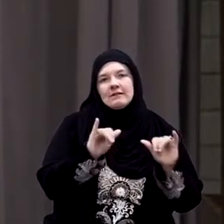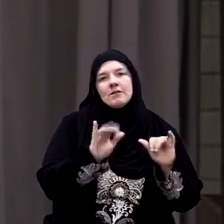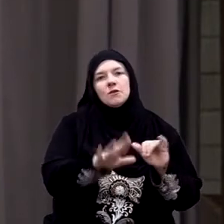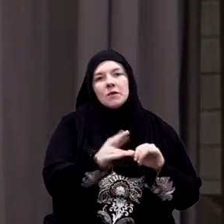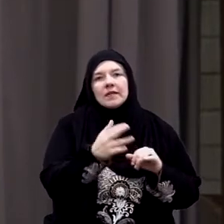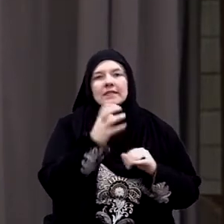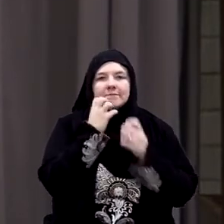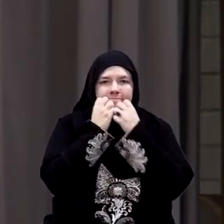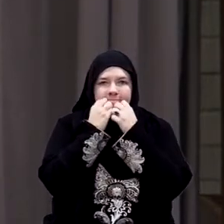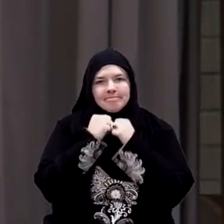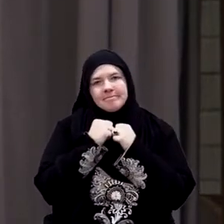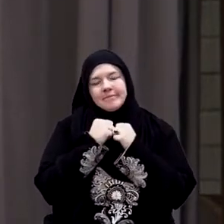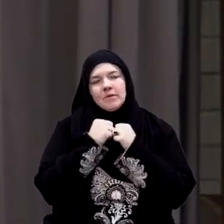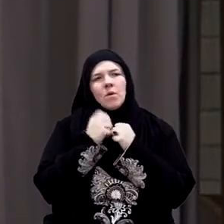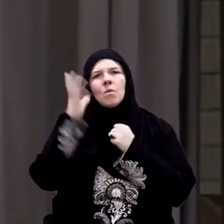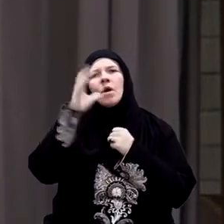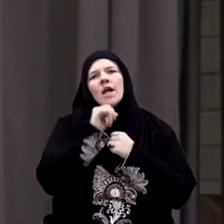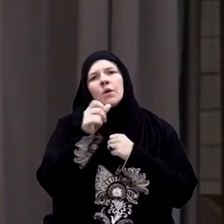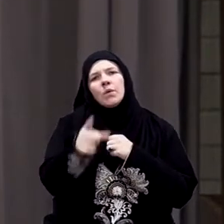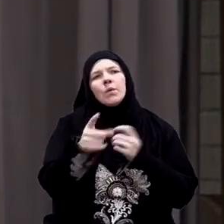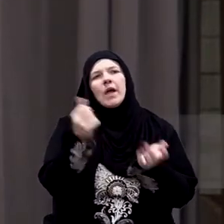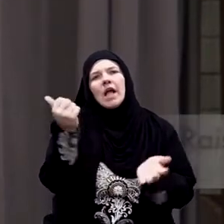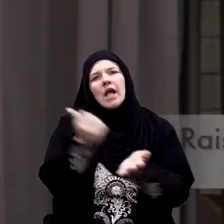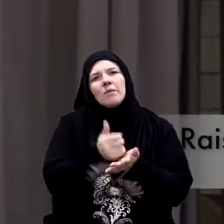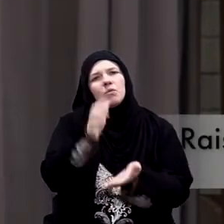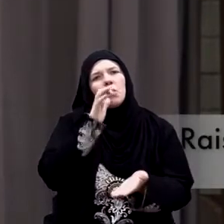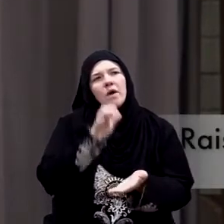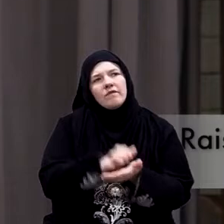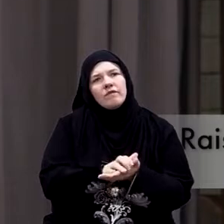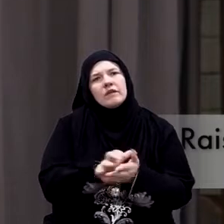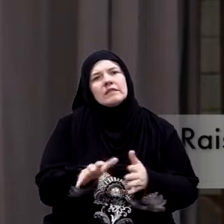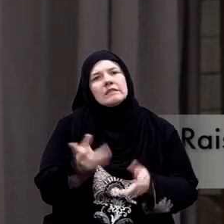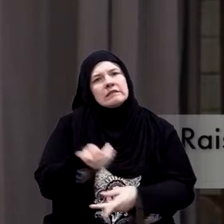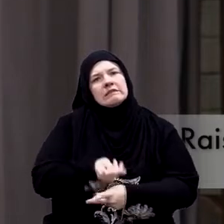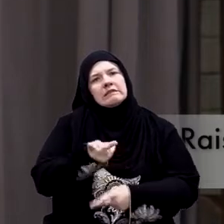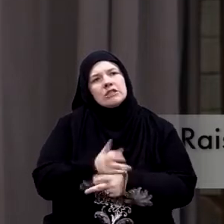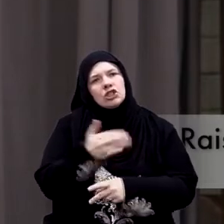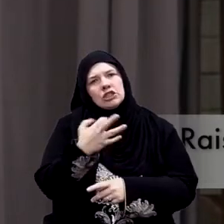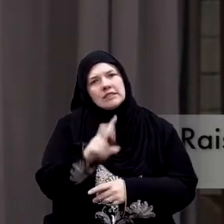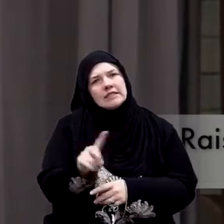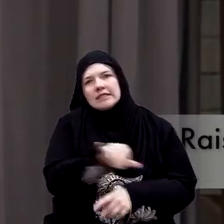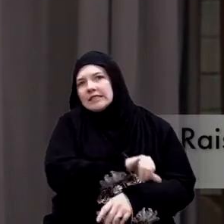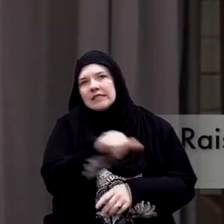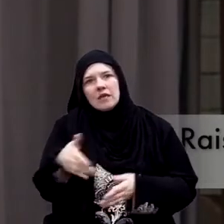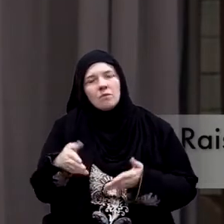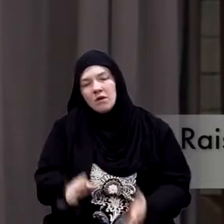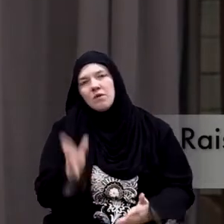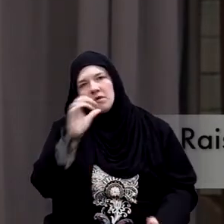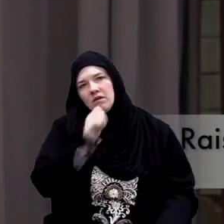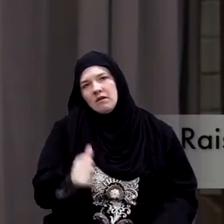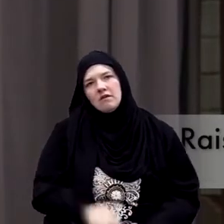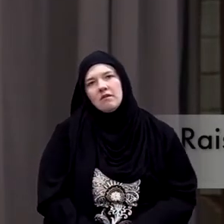your care? Why don't you help your wife take care of the child the same way she does?